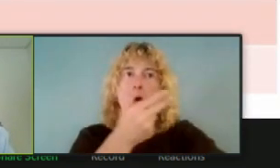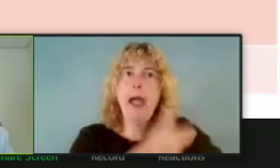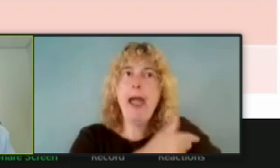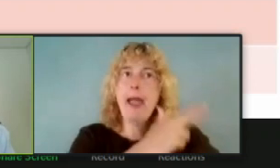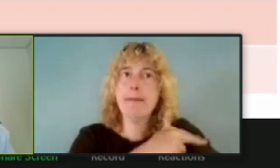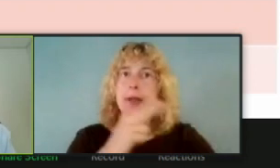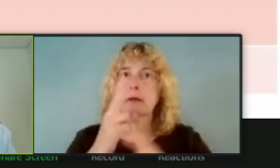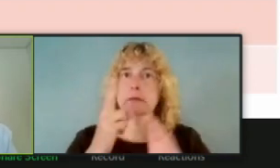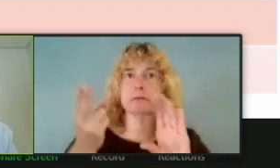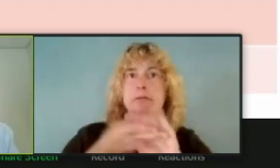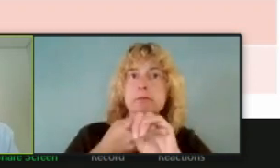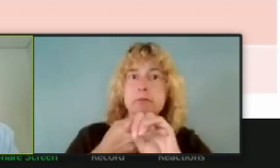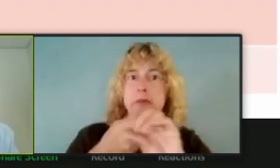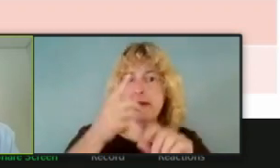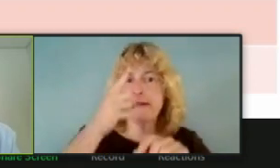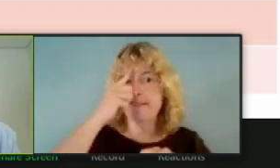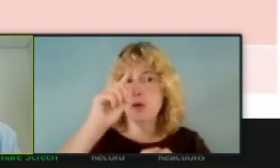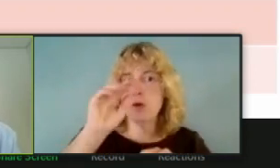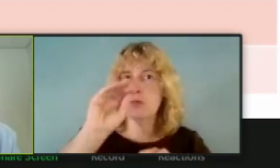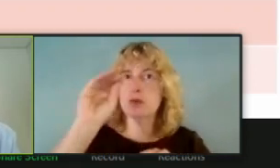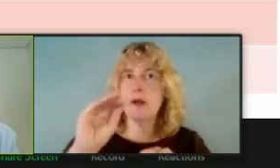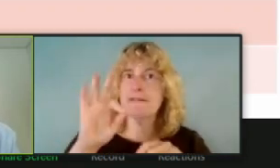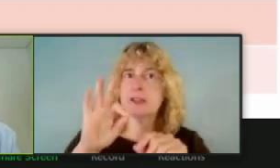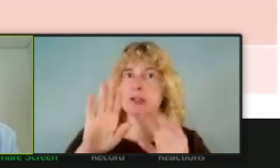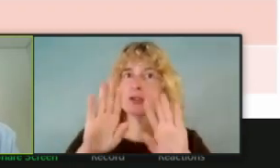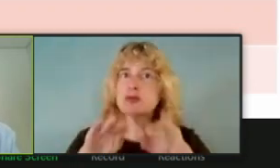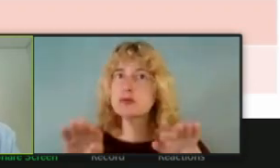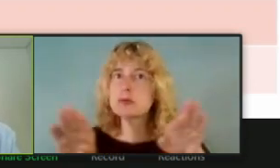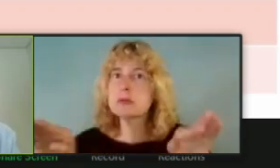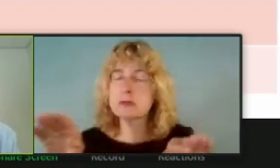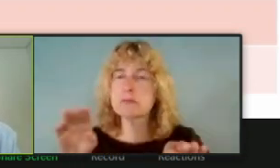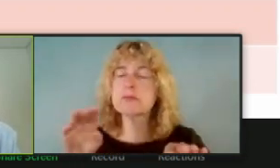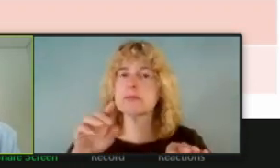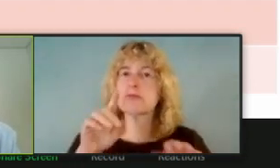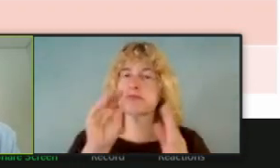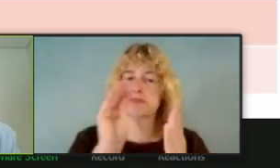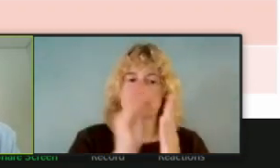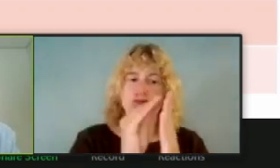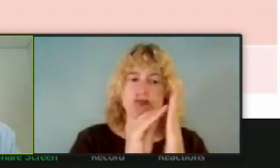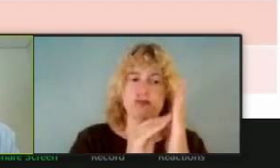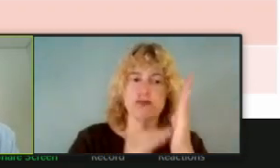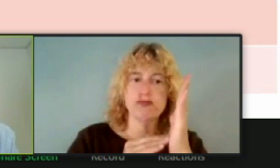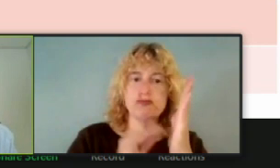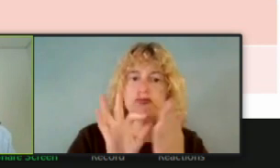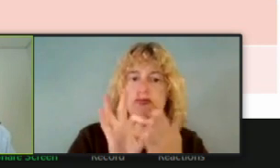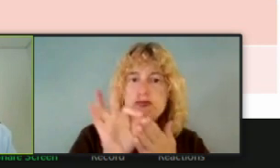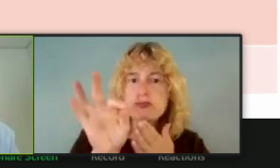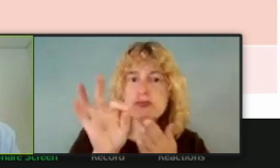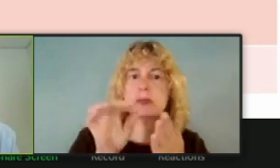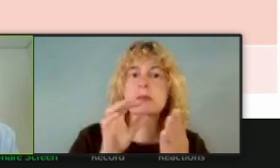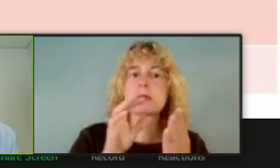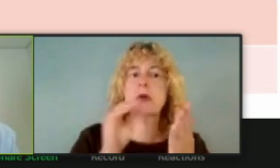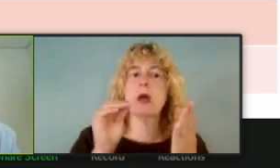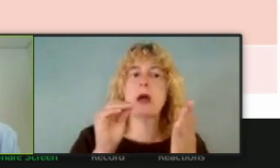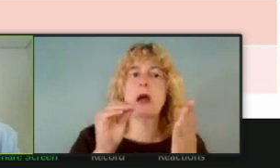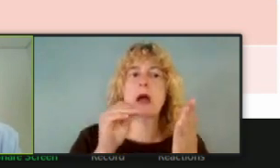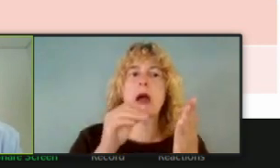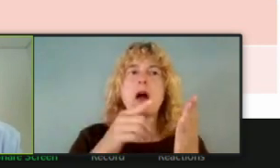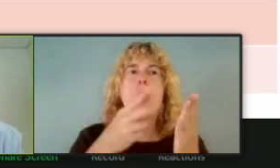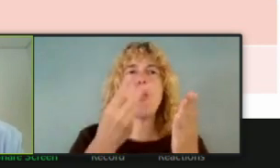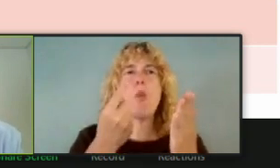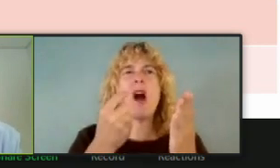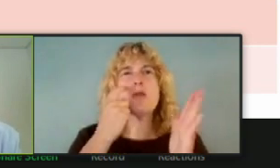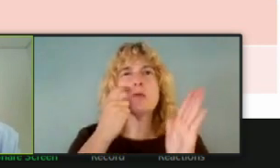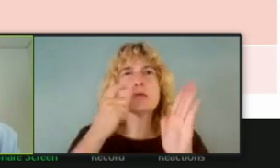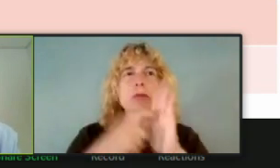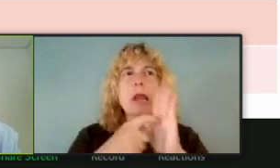And I just first liked how they put a special table in there about common symptoms. So symptoms